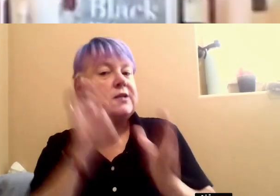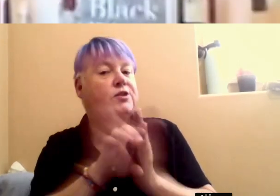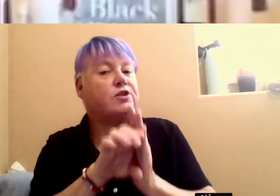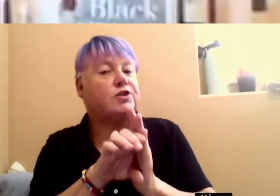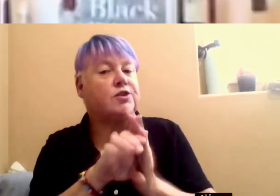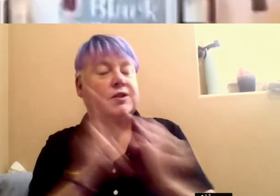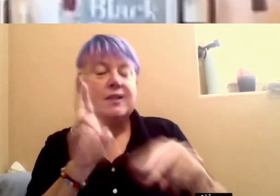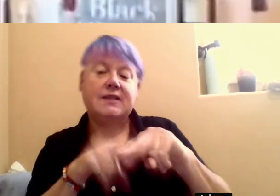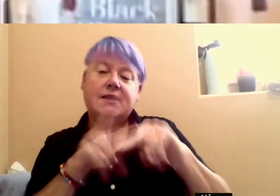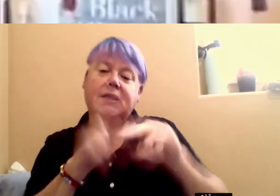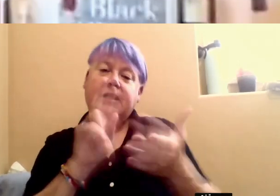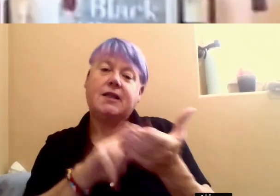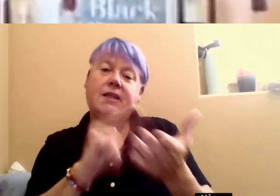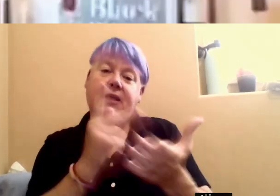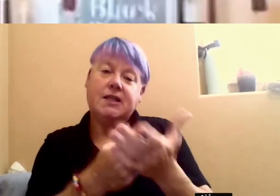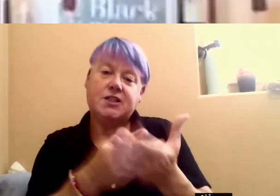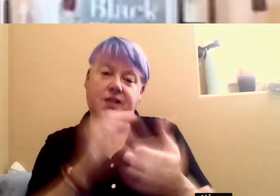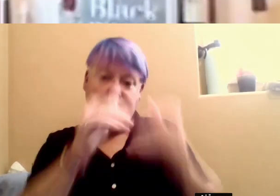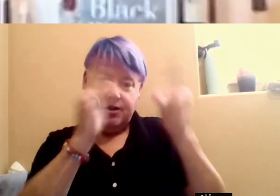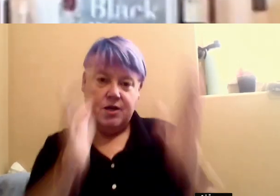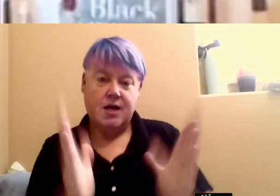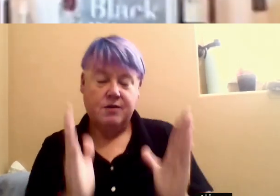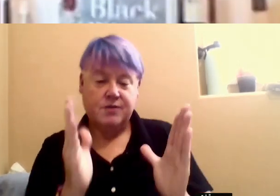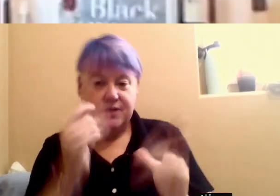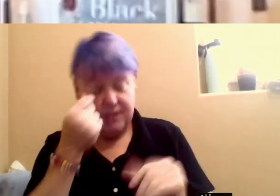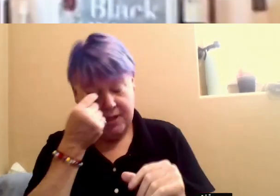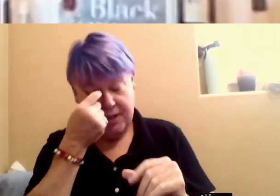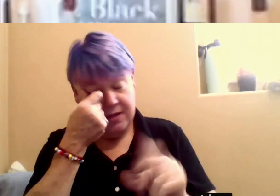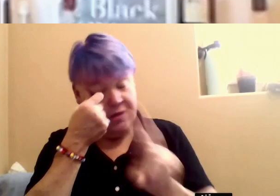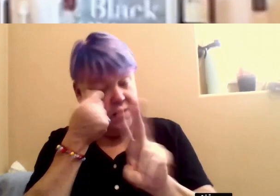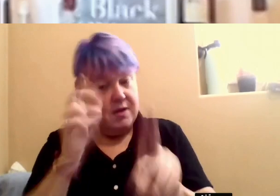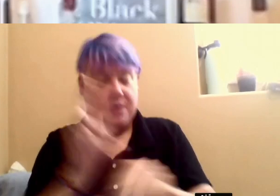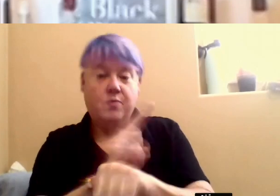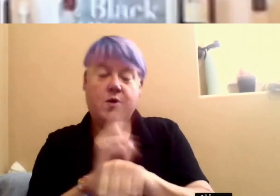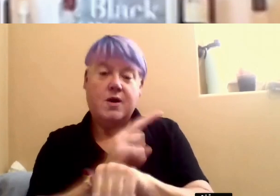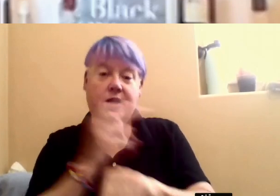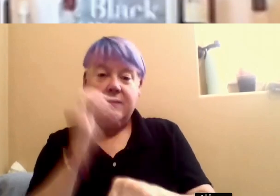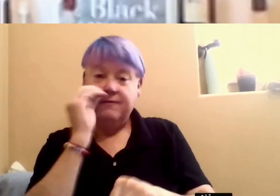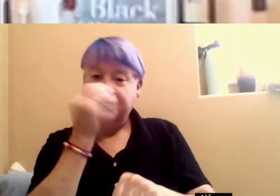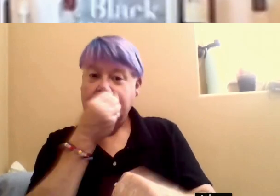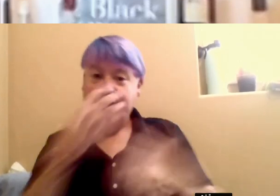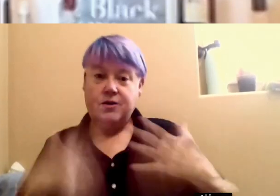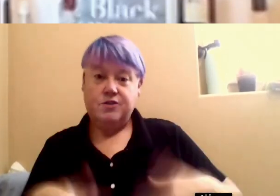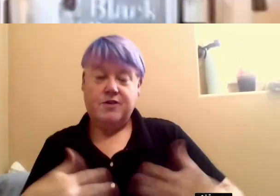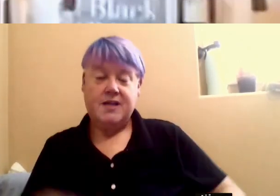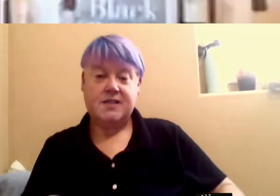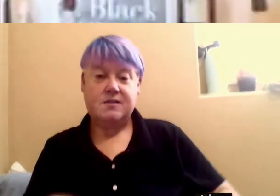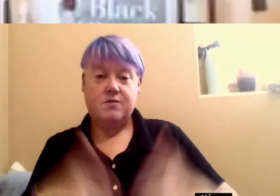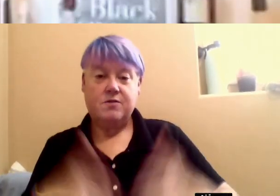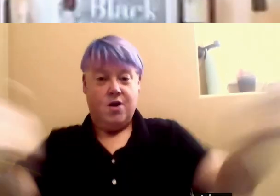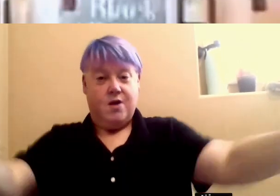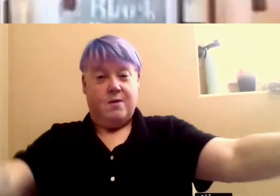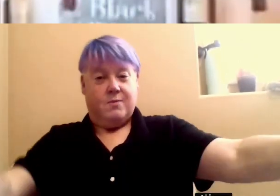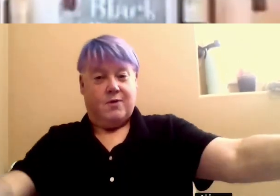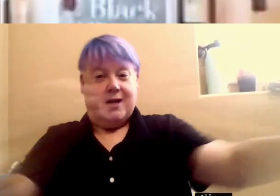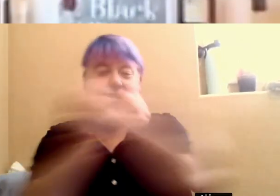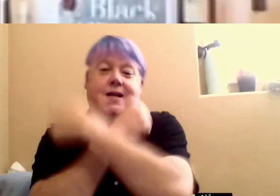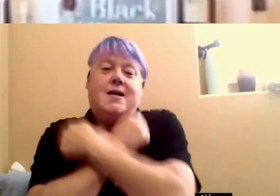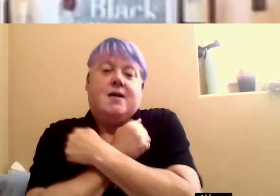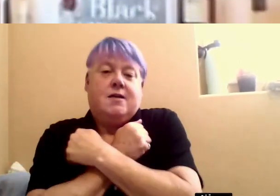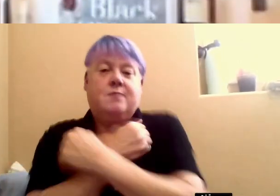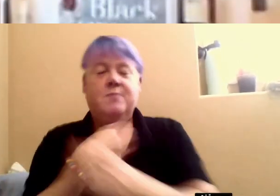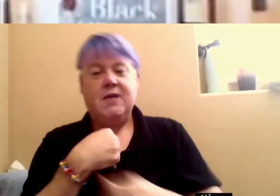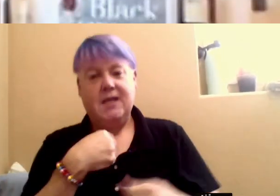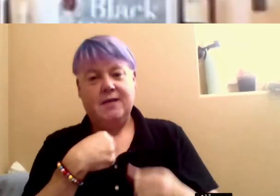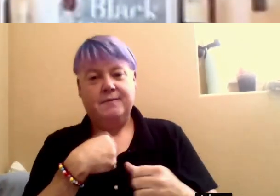in the kitchen in her house somewhere off Osborne Street wearing a flowered dress, her arms outstretched and ready to receive me, ready for me